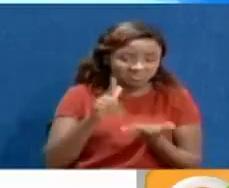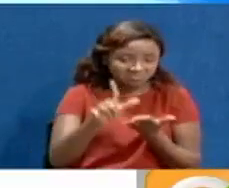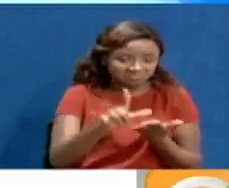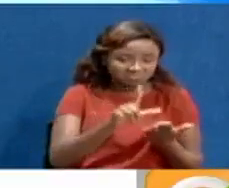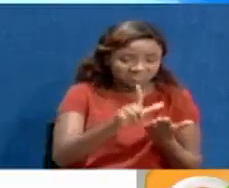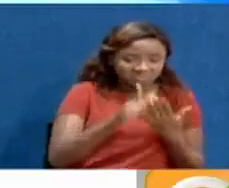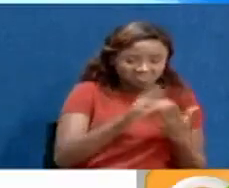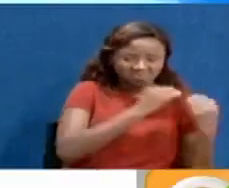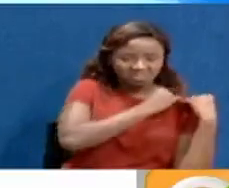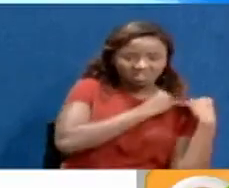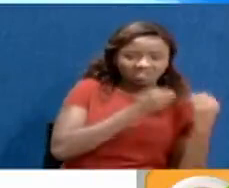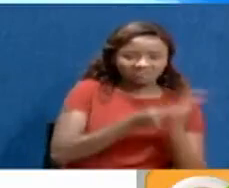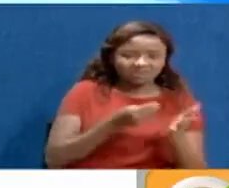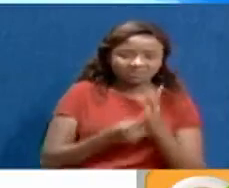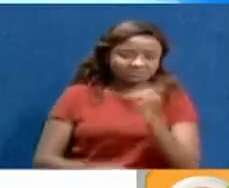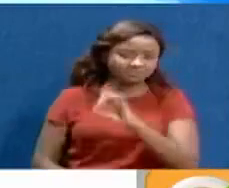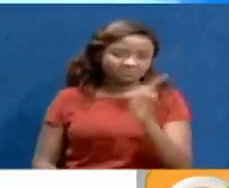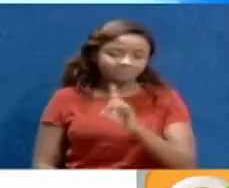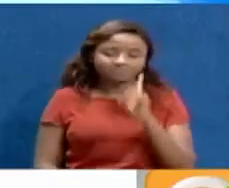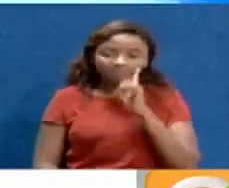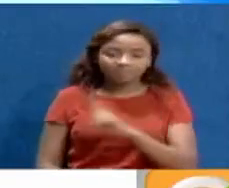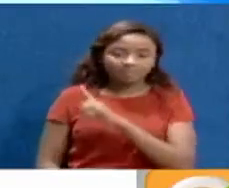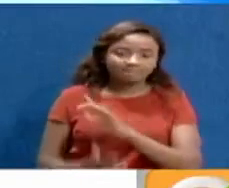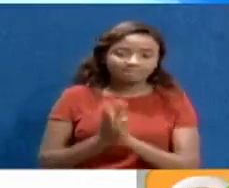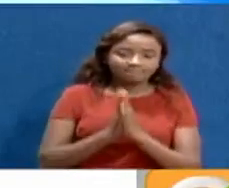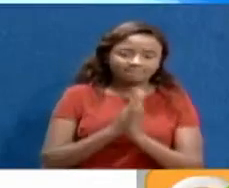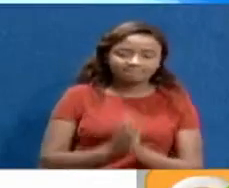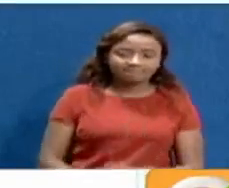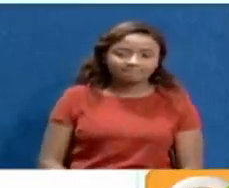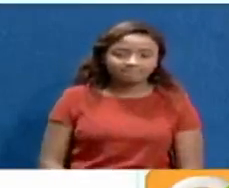financial burden on the aircraft. Faisal Ahmed has more on this story.